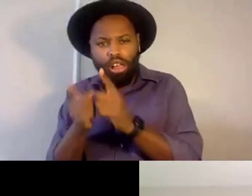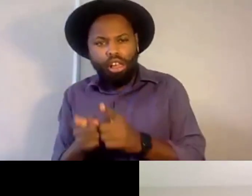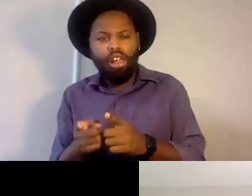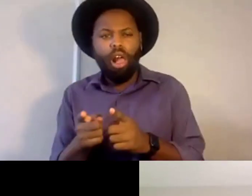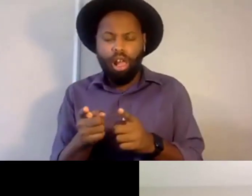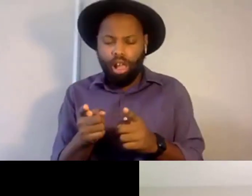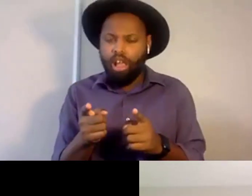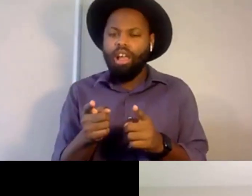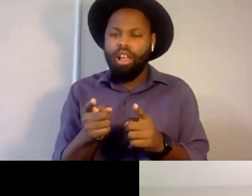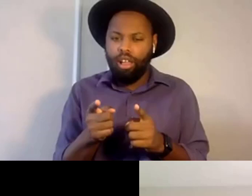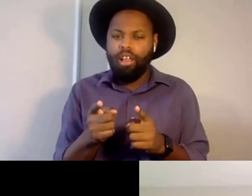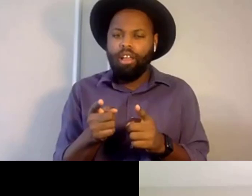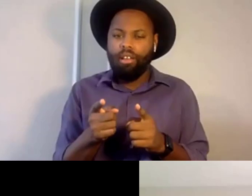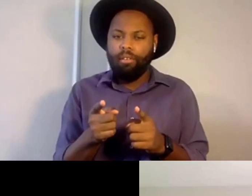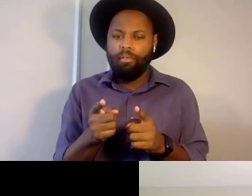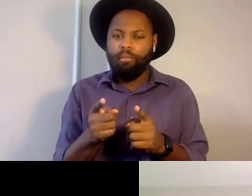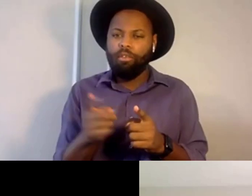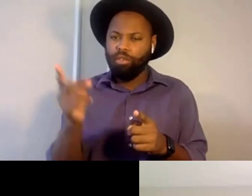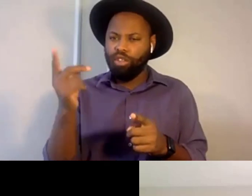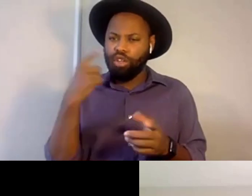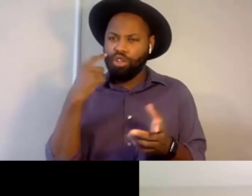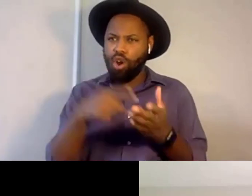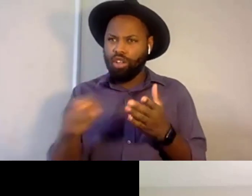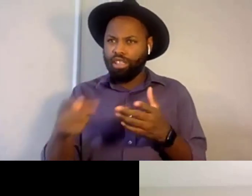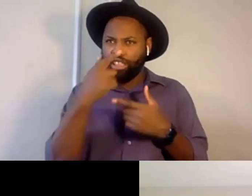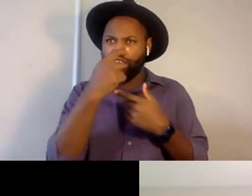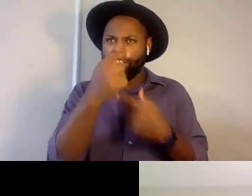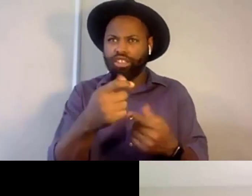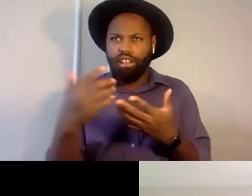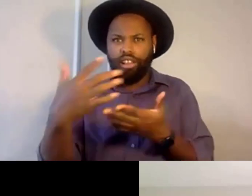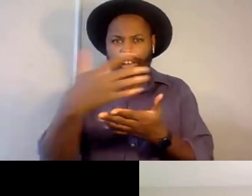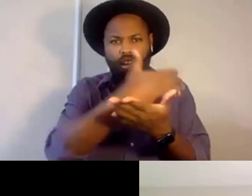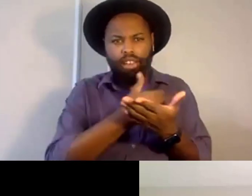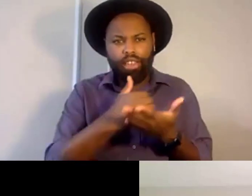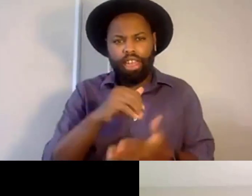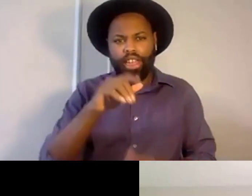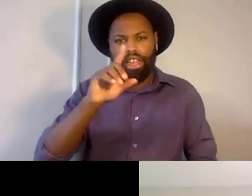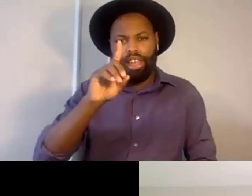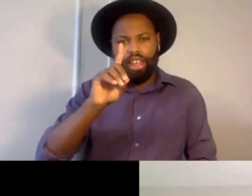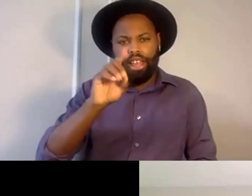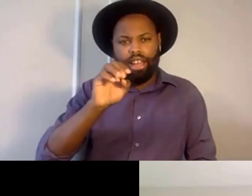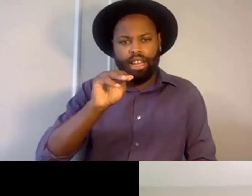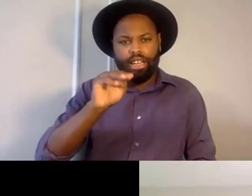offices expressing interest in, for example, collecting demographic information about